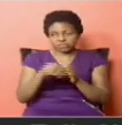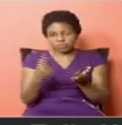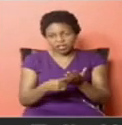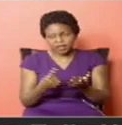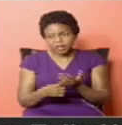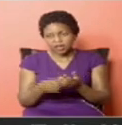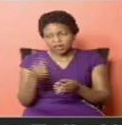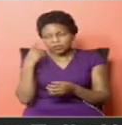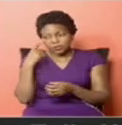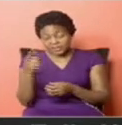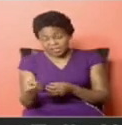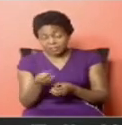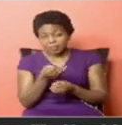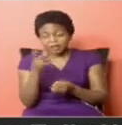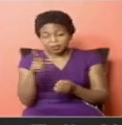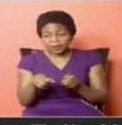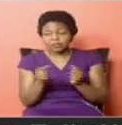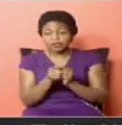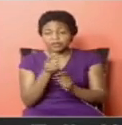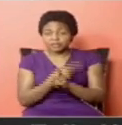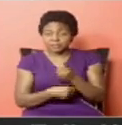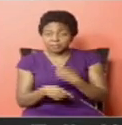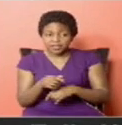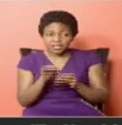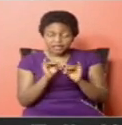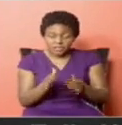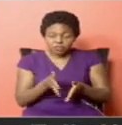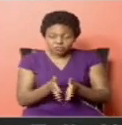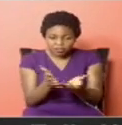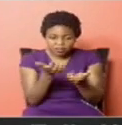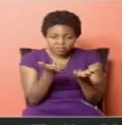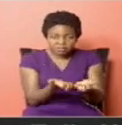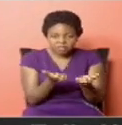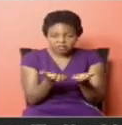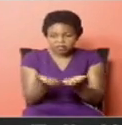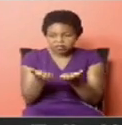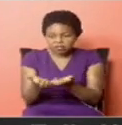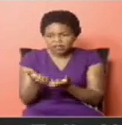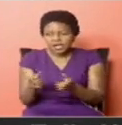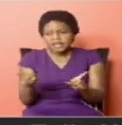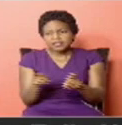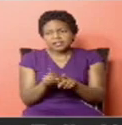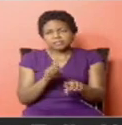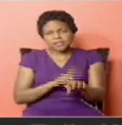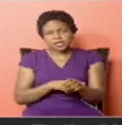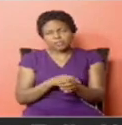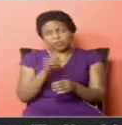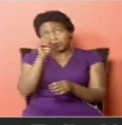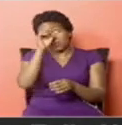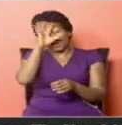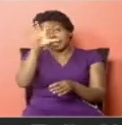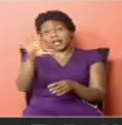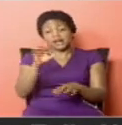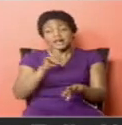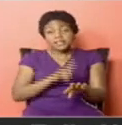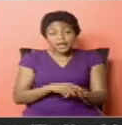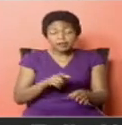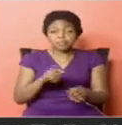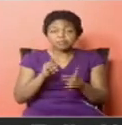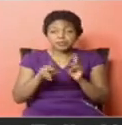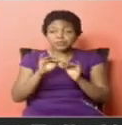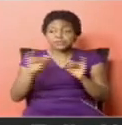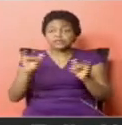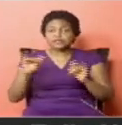Many live as beggars for survival. And we often wonder, at the time of lockdown, did